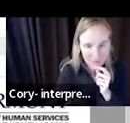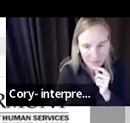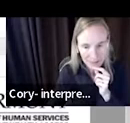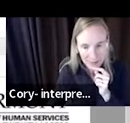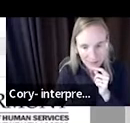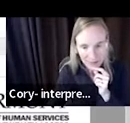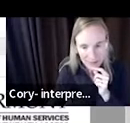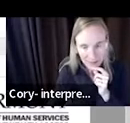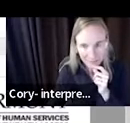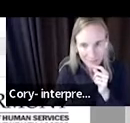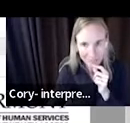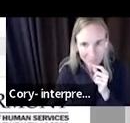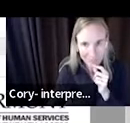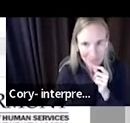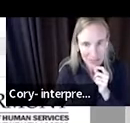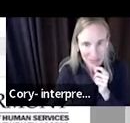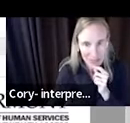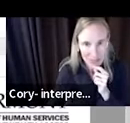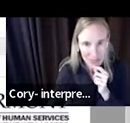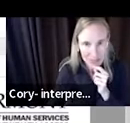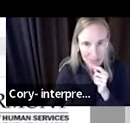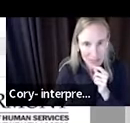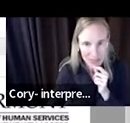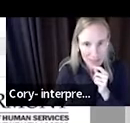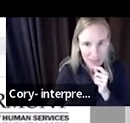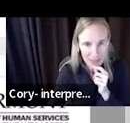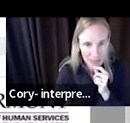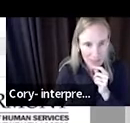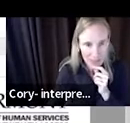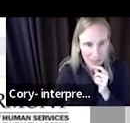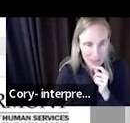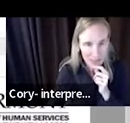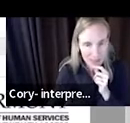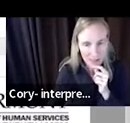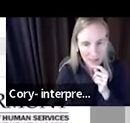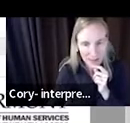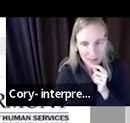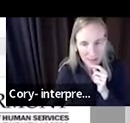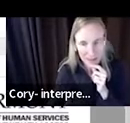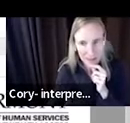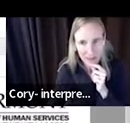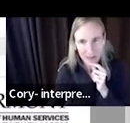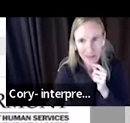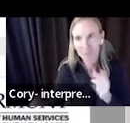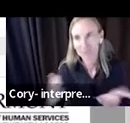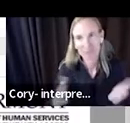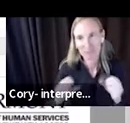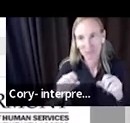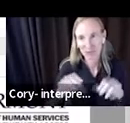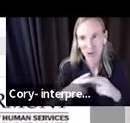could see Corey. Perhaps it would be most straightforward for us not to display the slides.